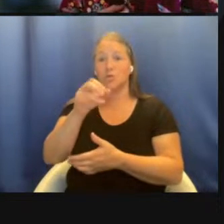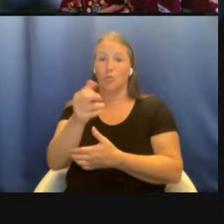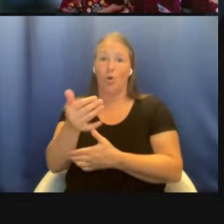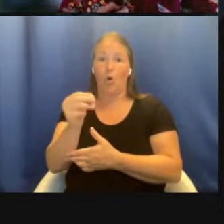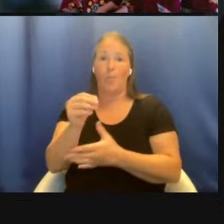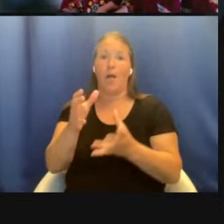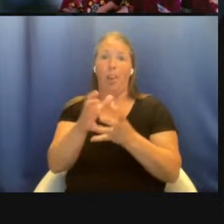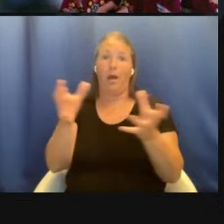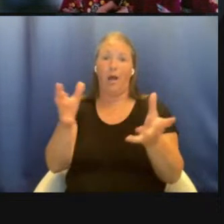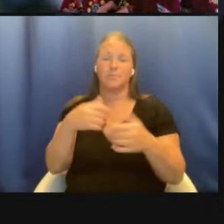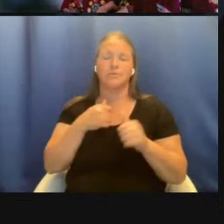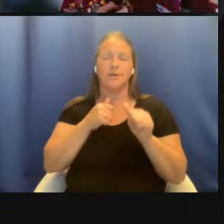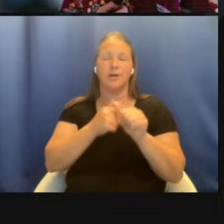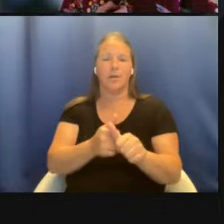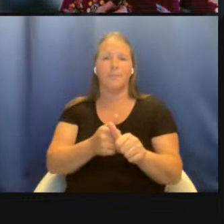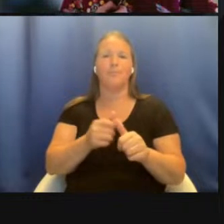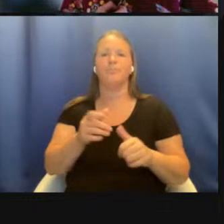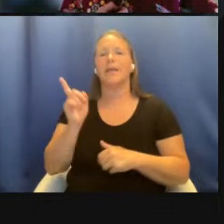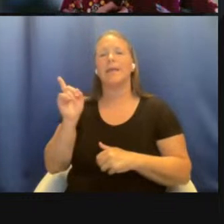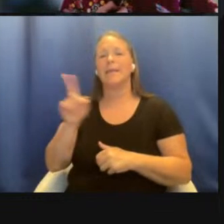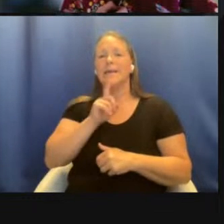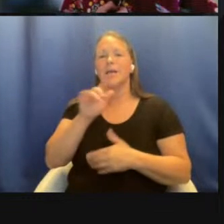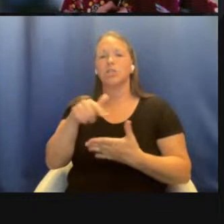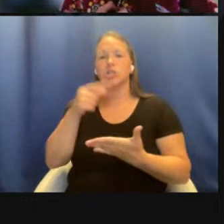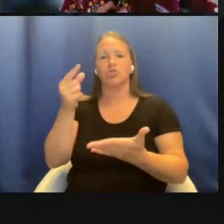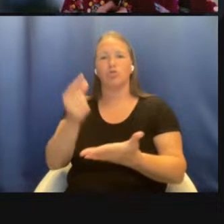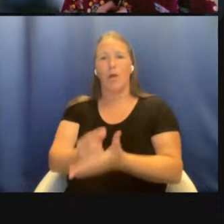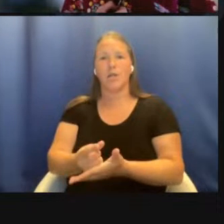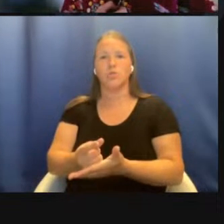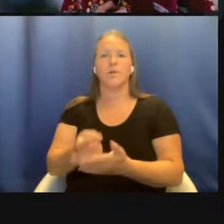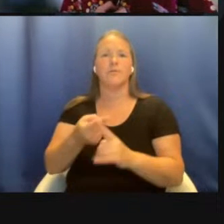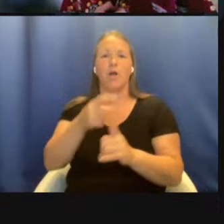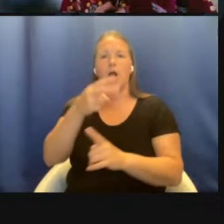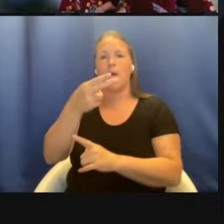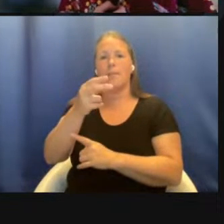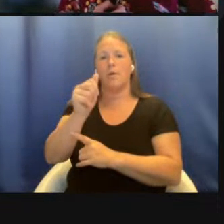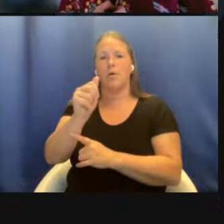Harvard. He joins the U.S. Mounted Artillery in